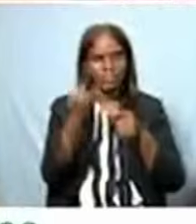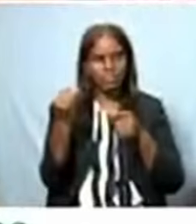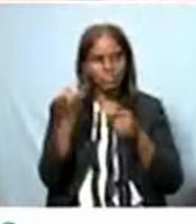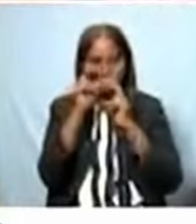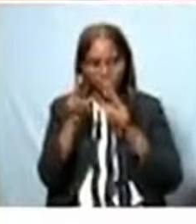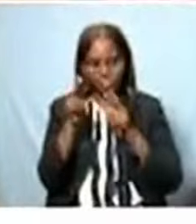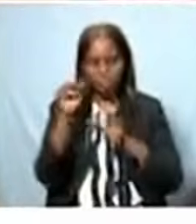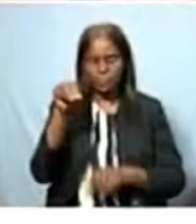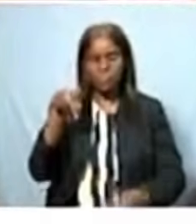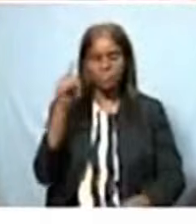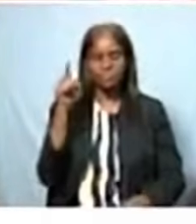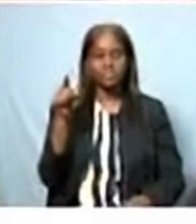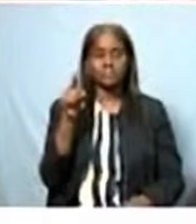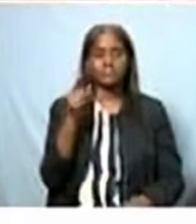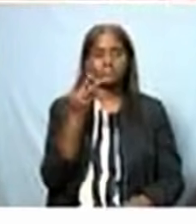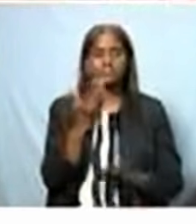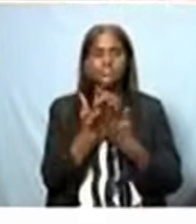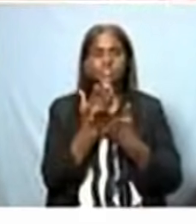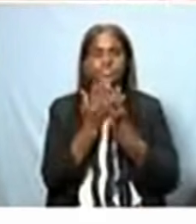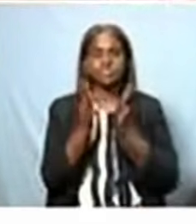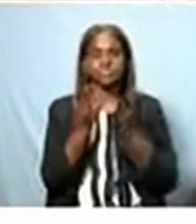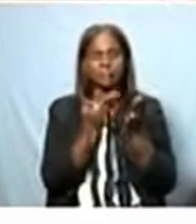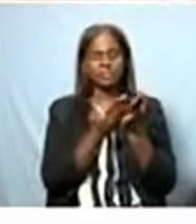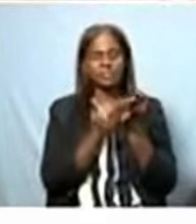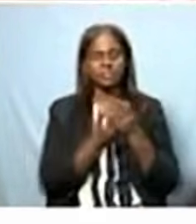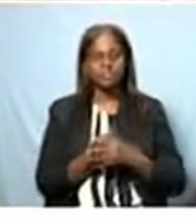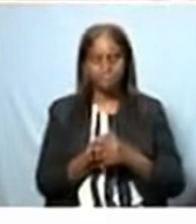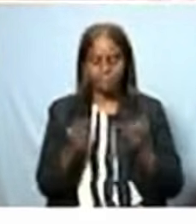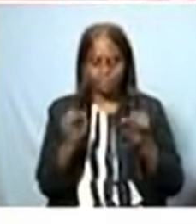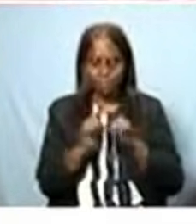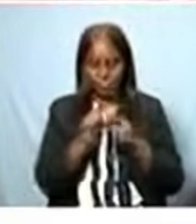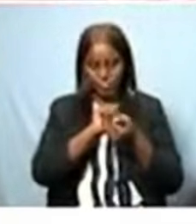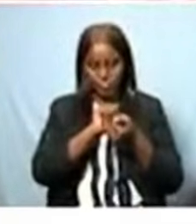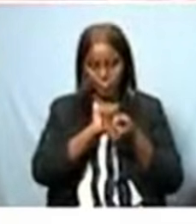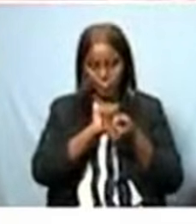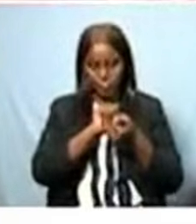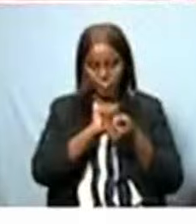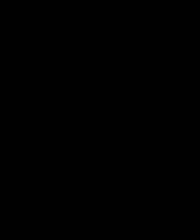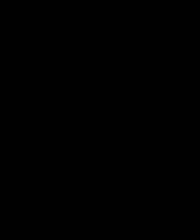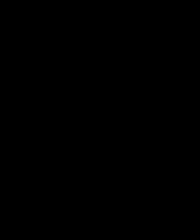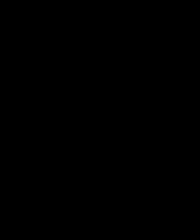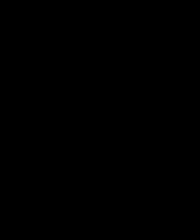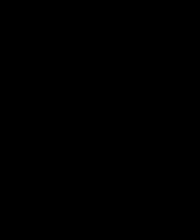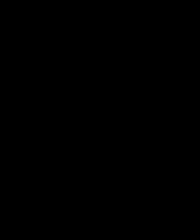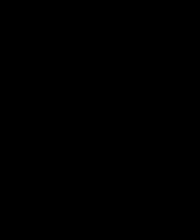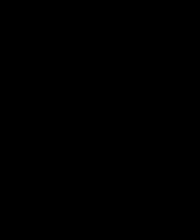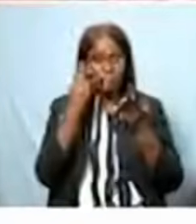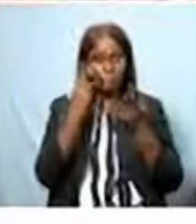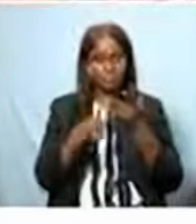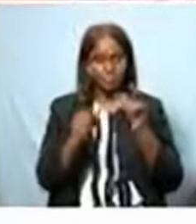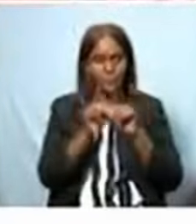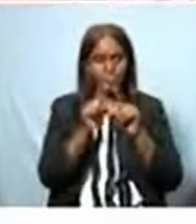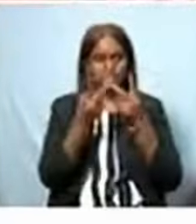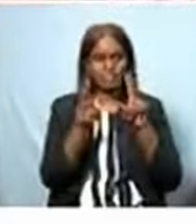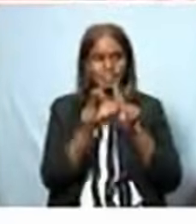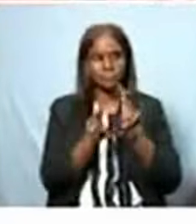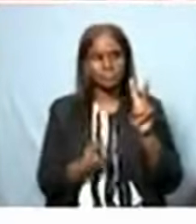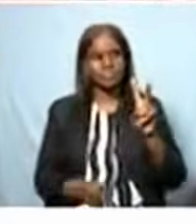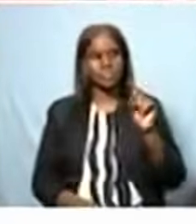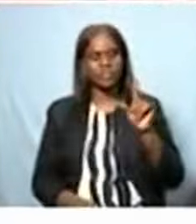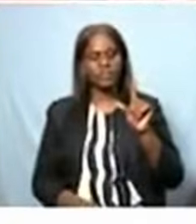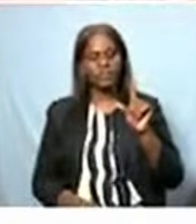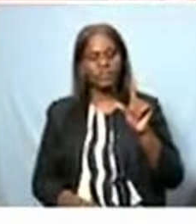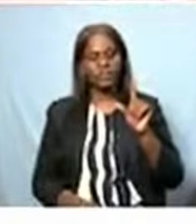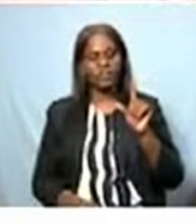Honorable Member, the mover of this motion. The amendment to the rules was validated by